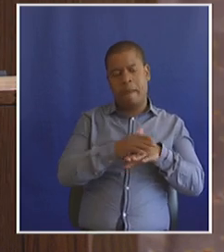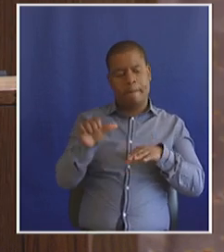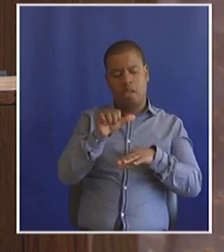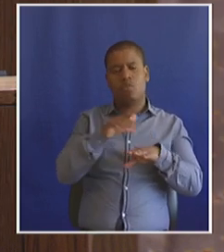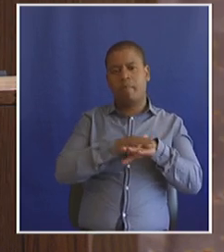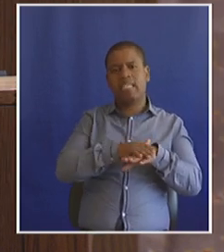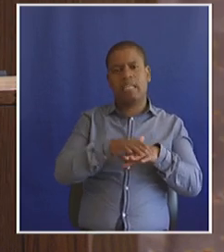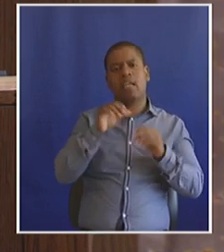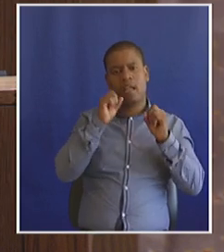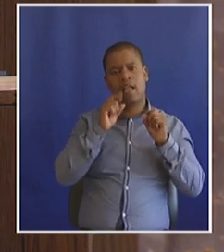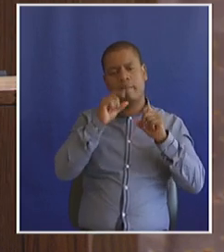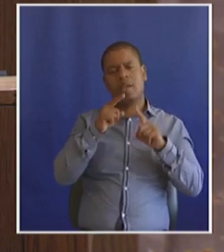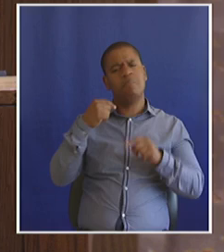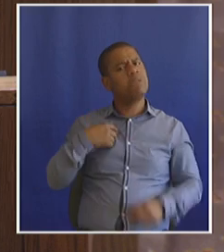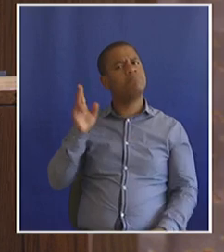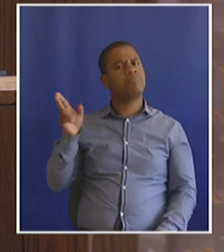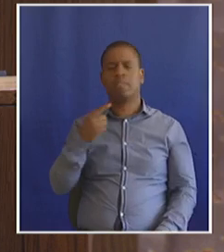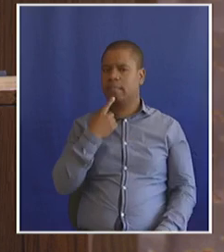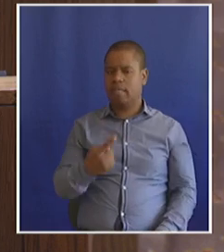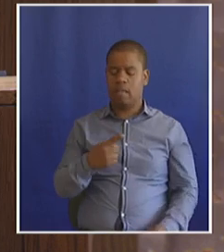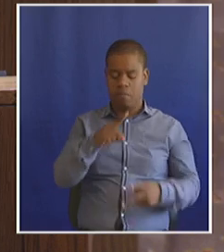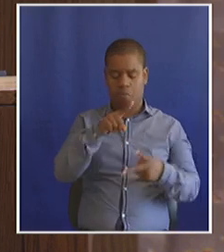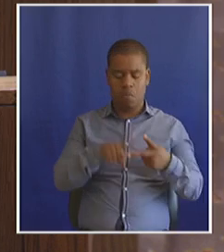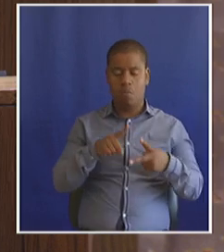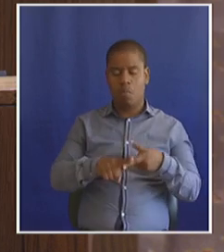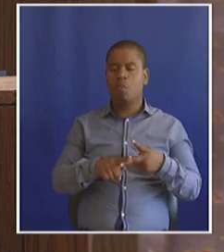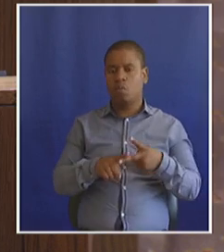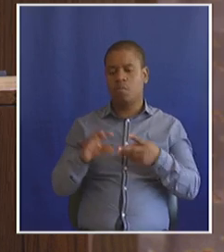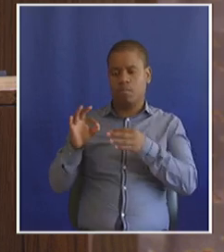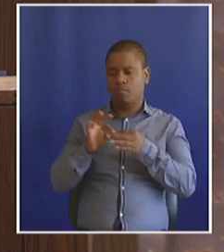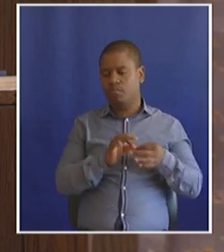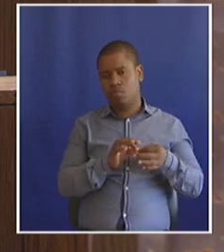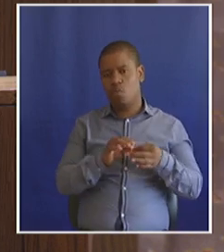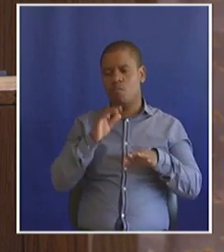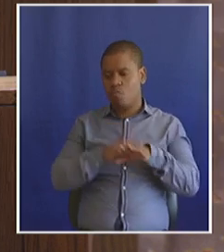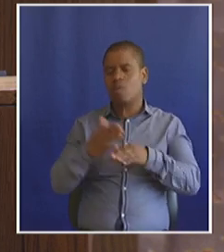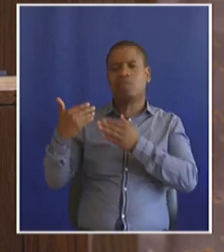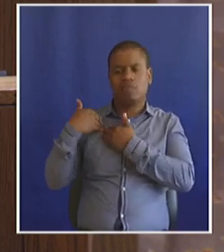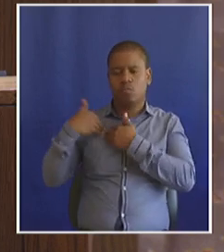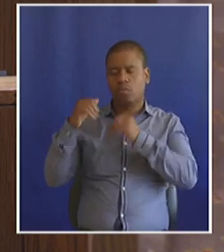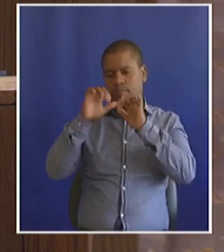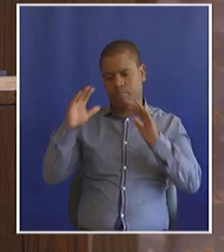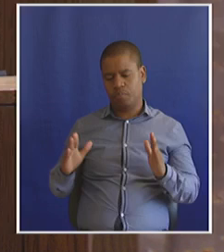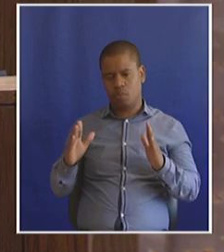that. And it also relates to the provision of increased security equipment.